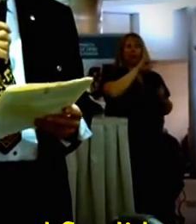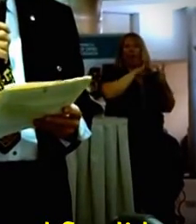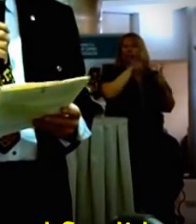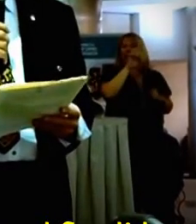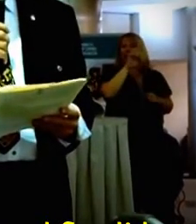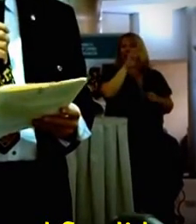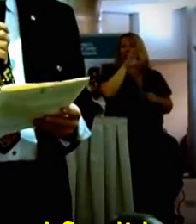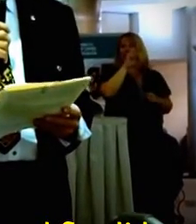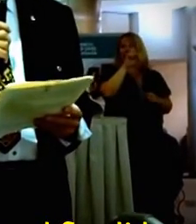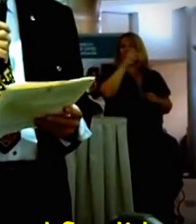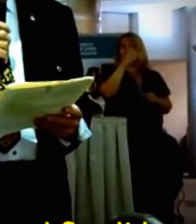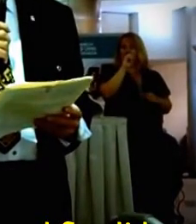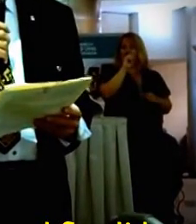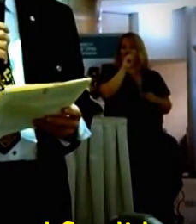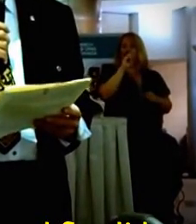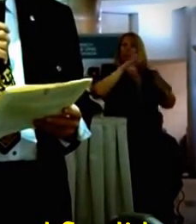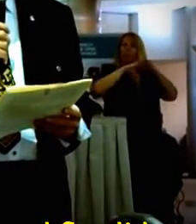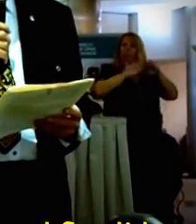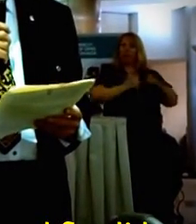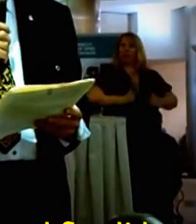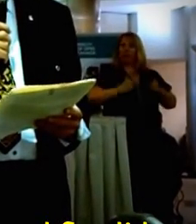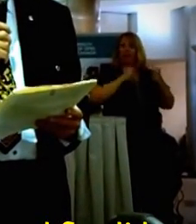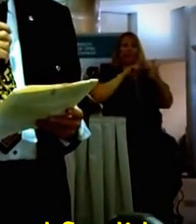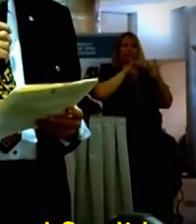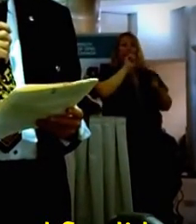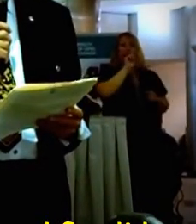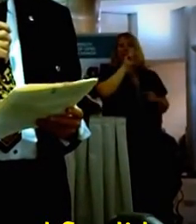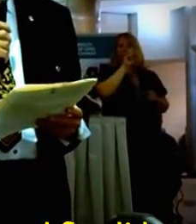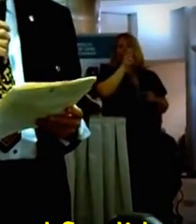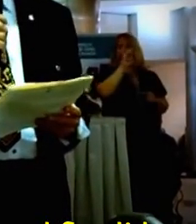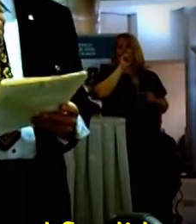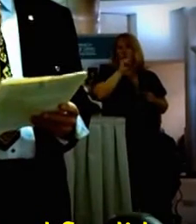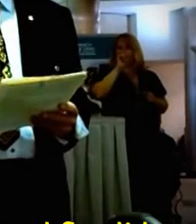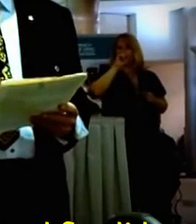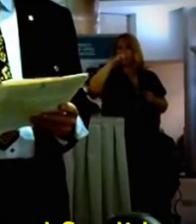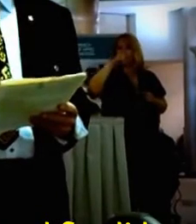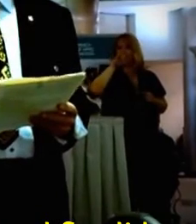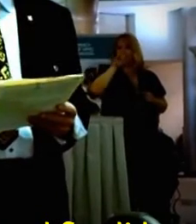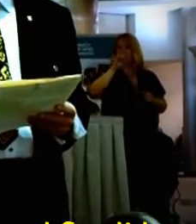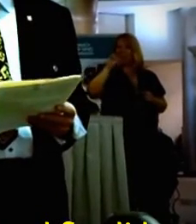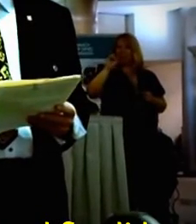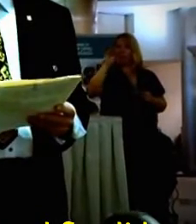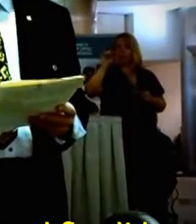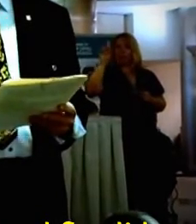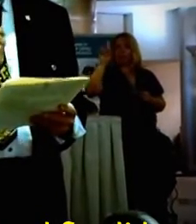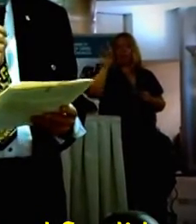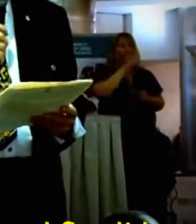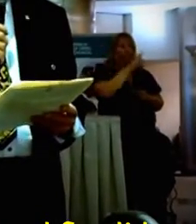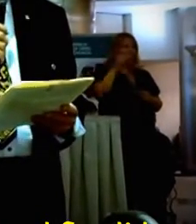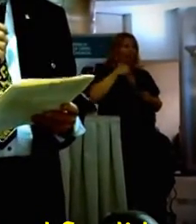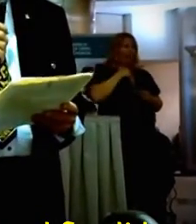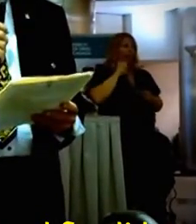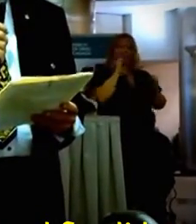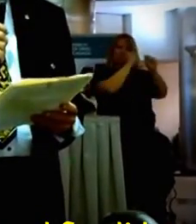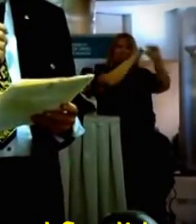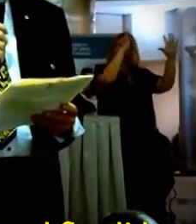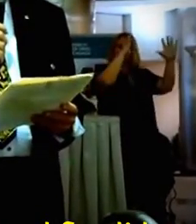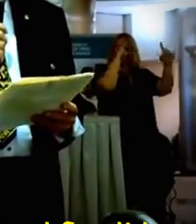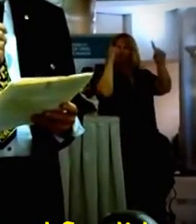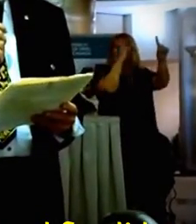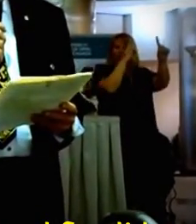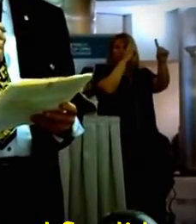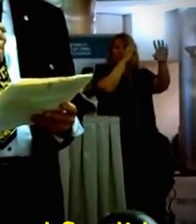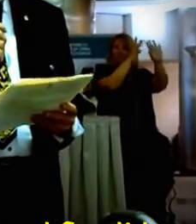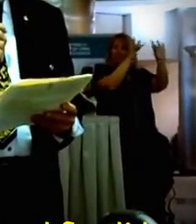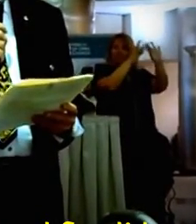from Community Living, and Adrian Spindle, present CEO of March of Dimes, have vision and mission statements. For Community